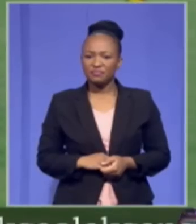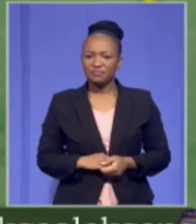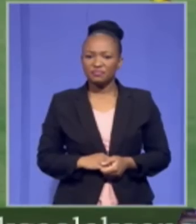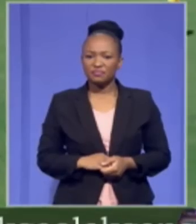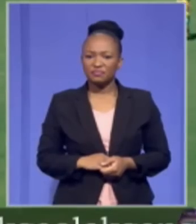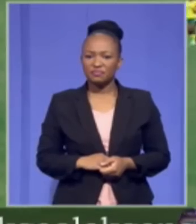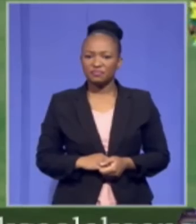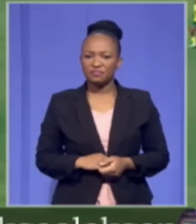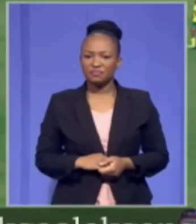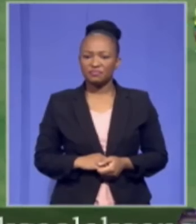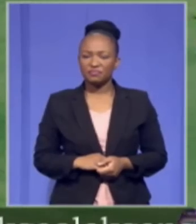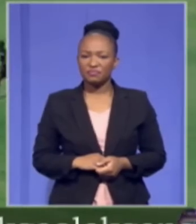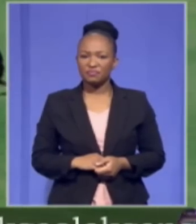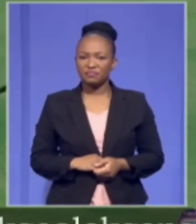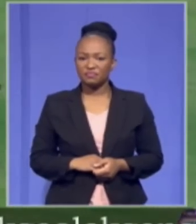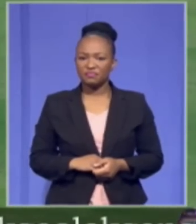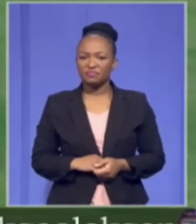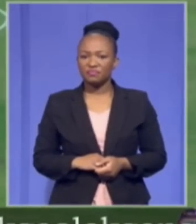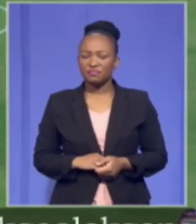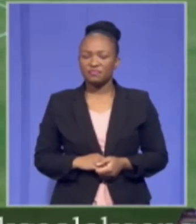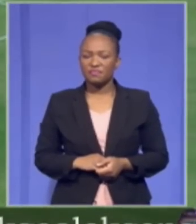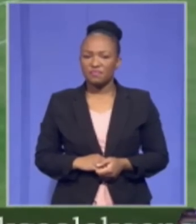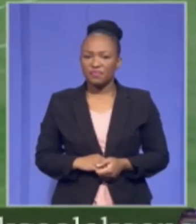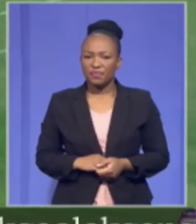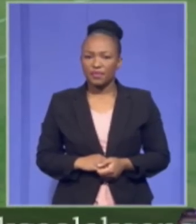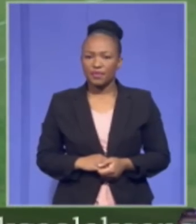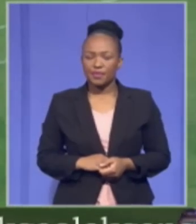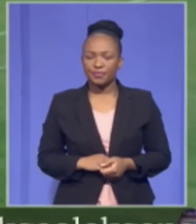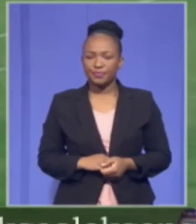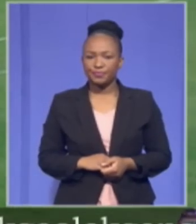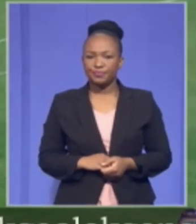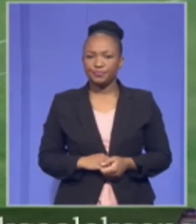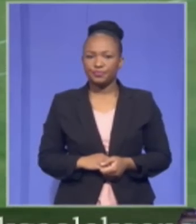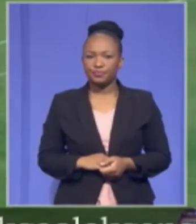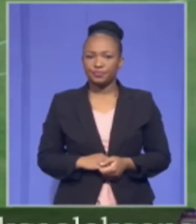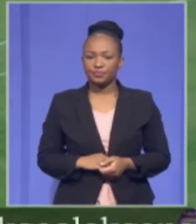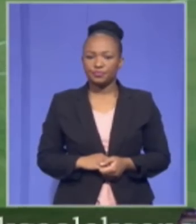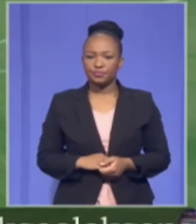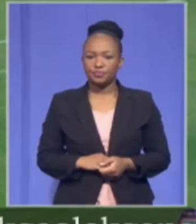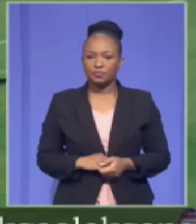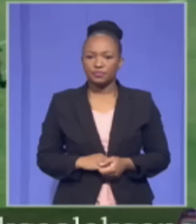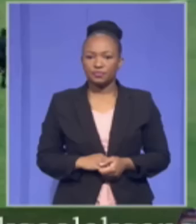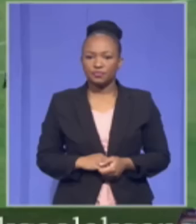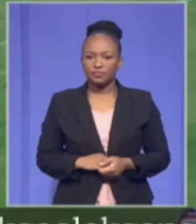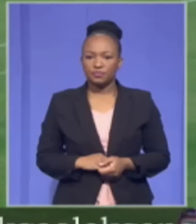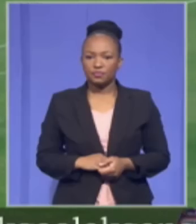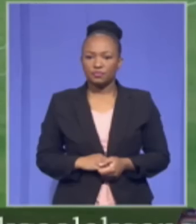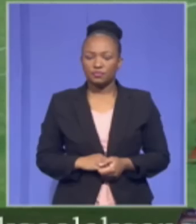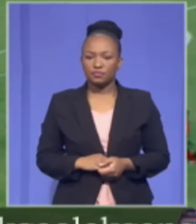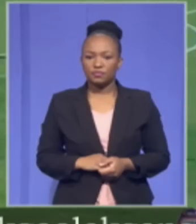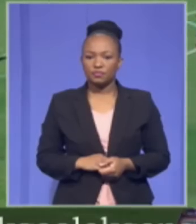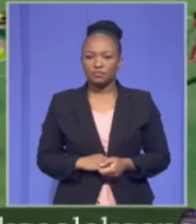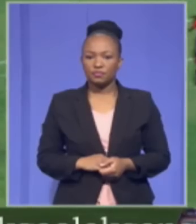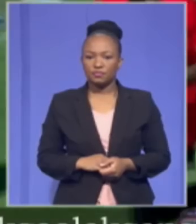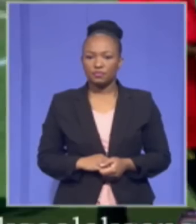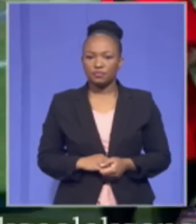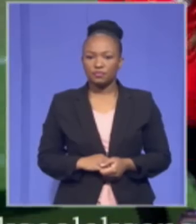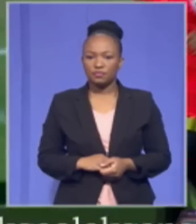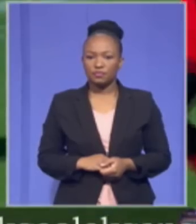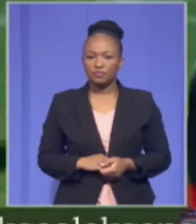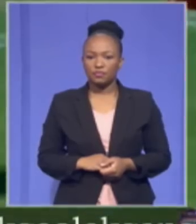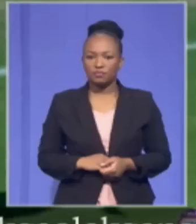Oh, floated on the edge of the box. Jessica comes out. Oh, no, that's the opening goal. Confusion